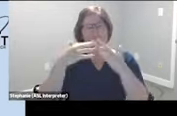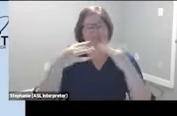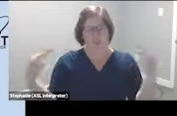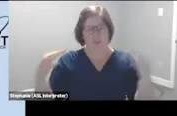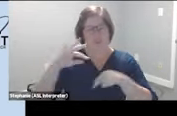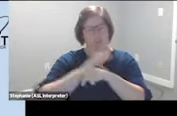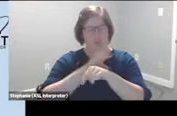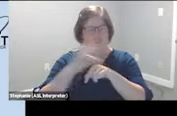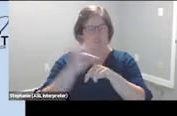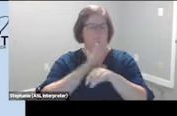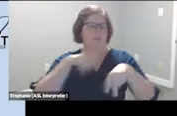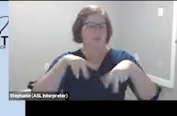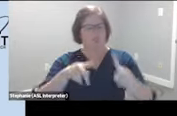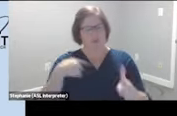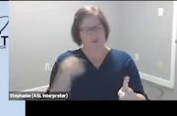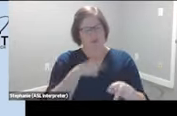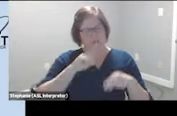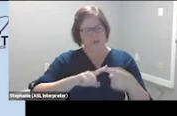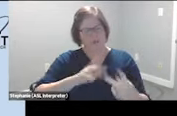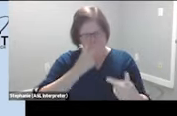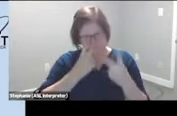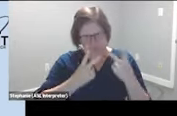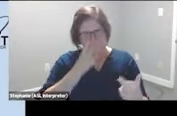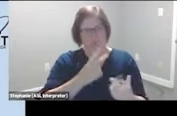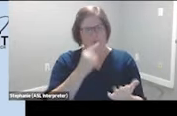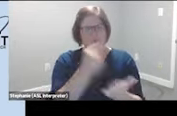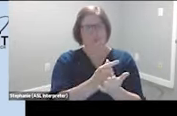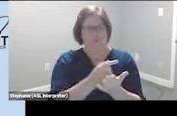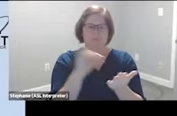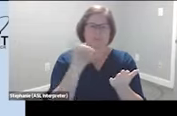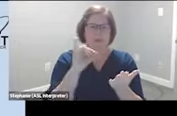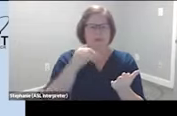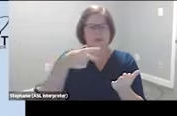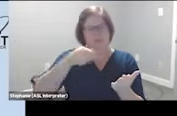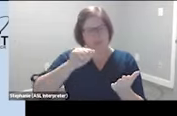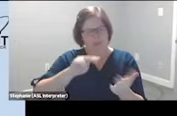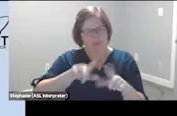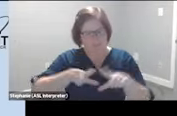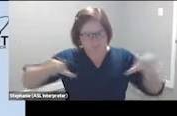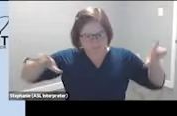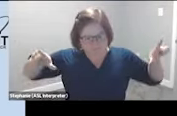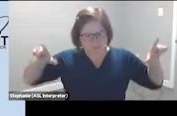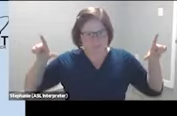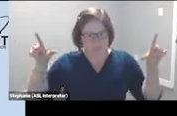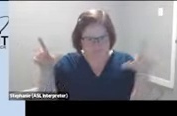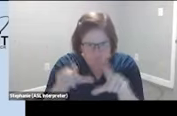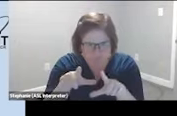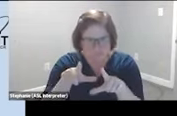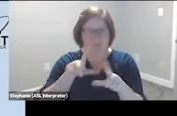allow easy viewing of graphics, such as panning around a picture, zooming into it, applying